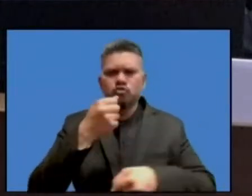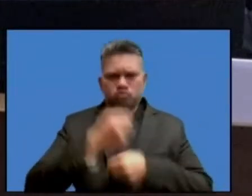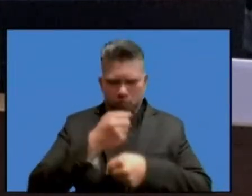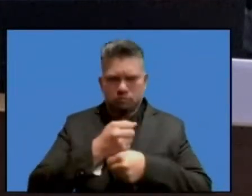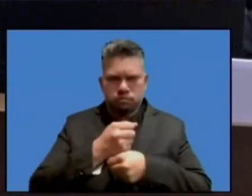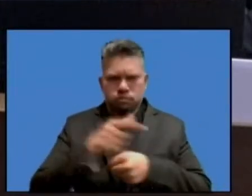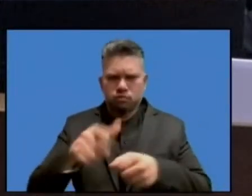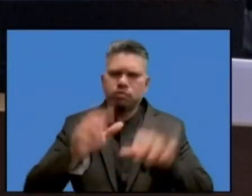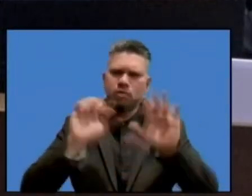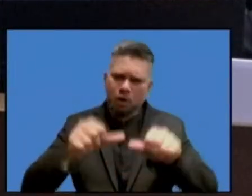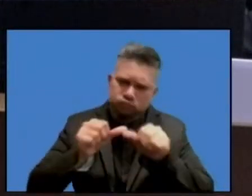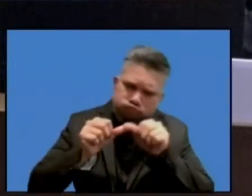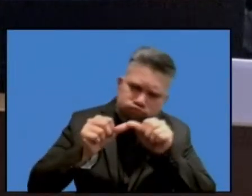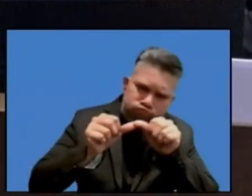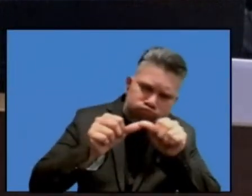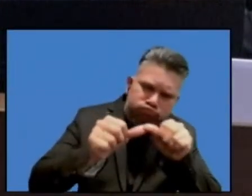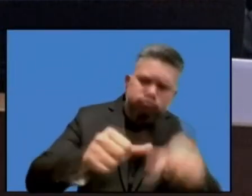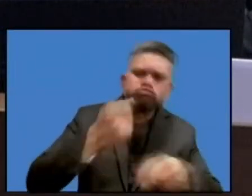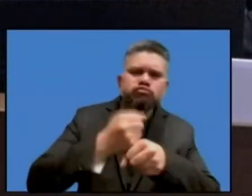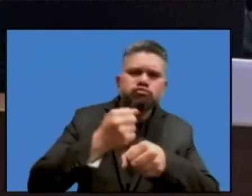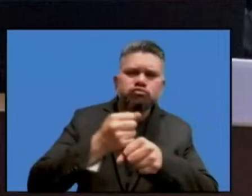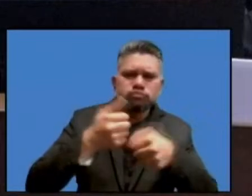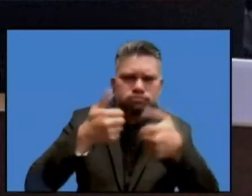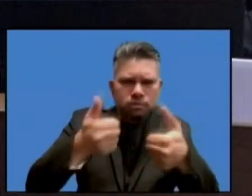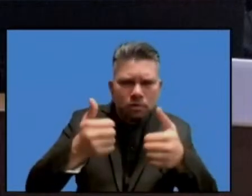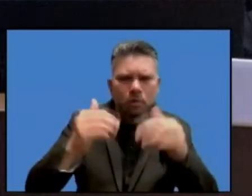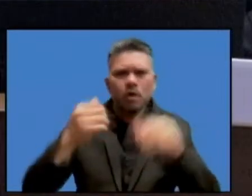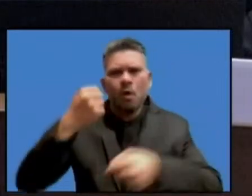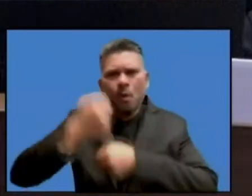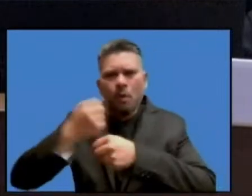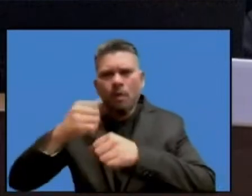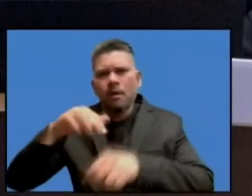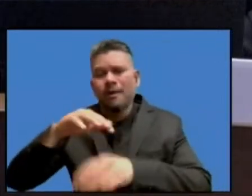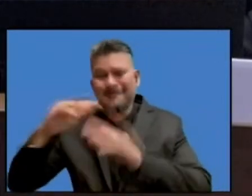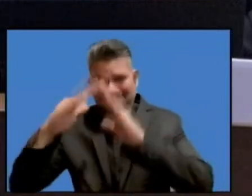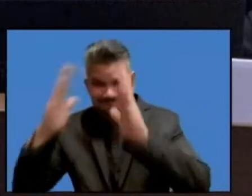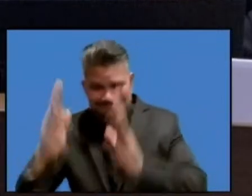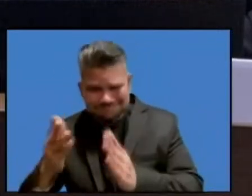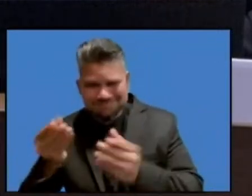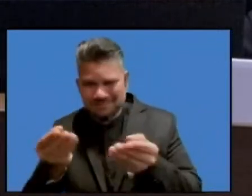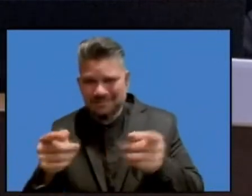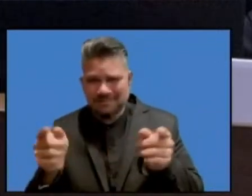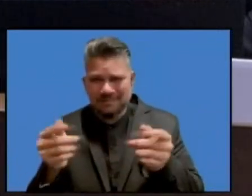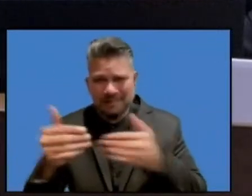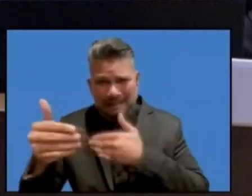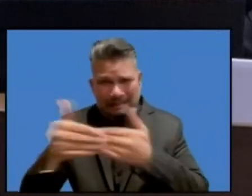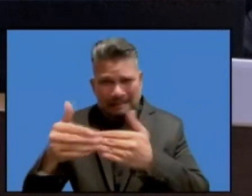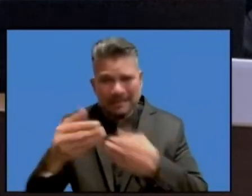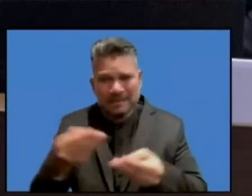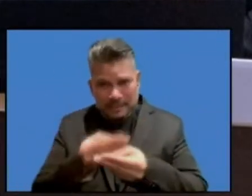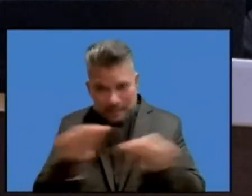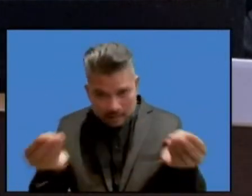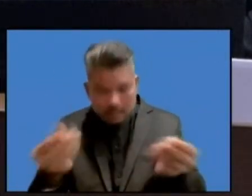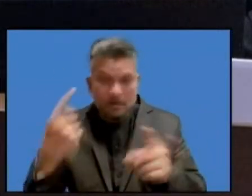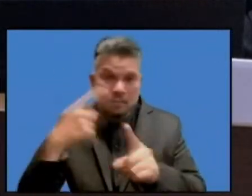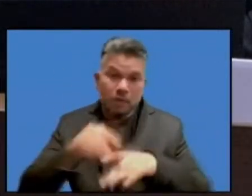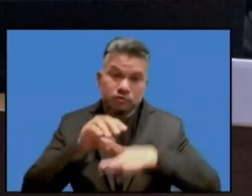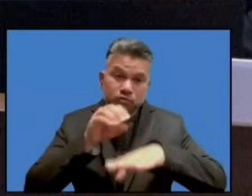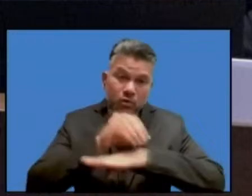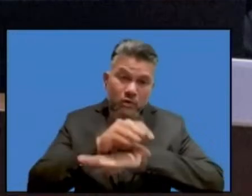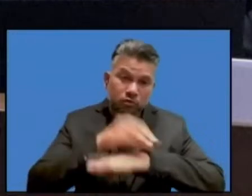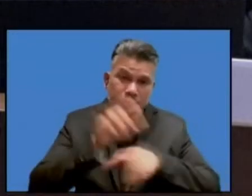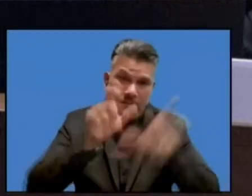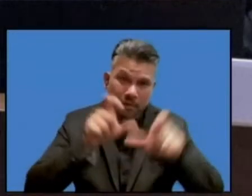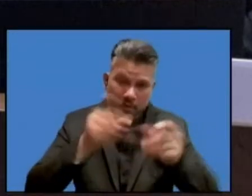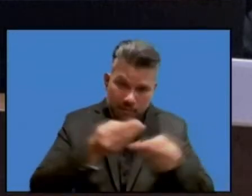settlement by providing career counseling, by assigning specialized counselors, and job information